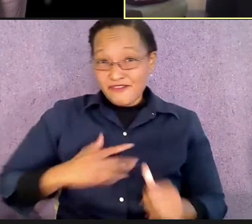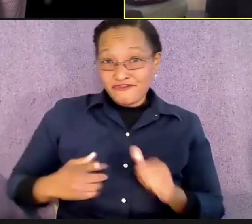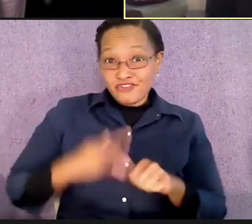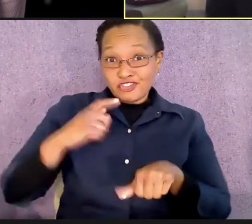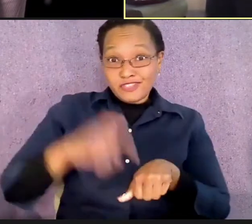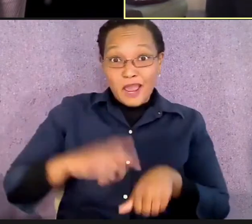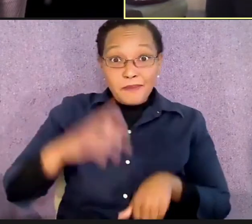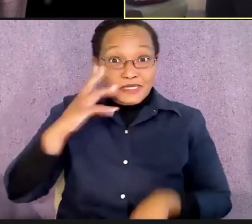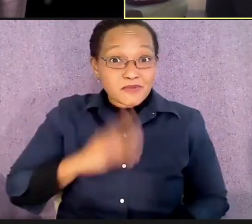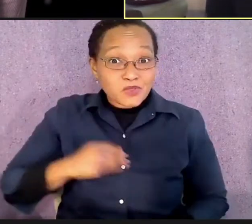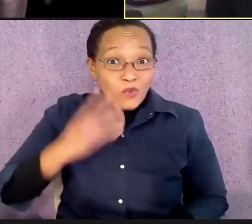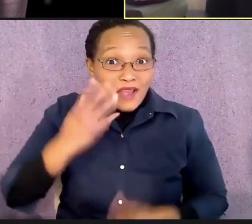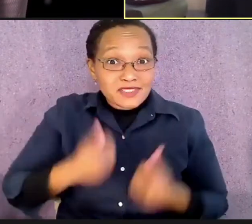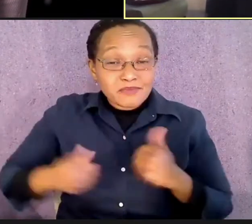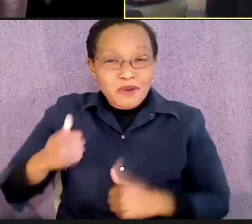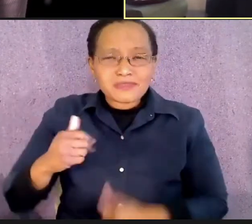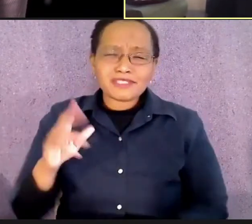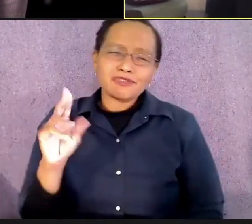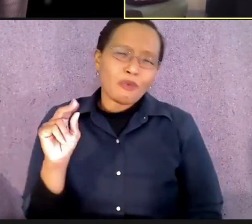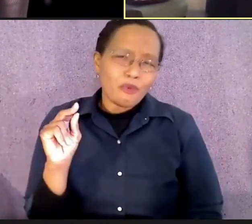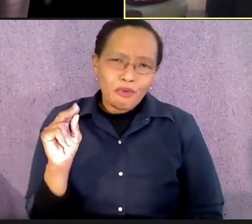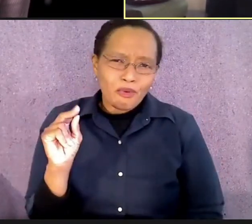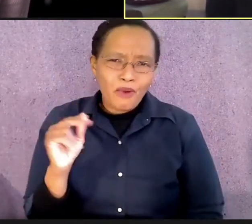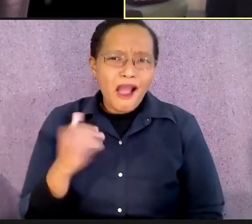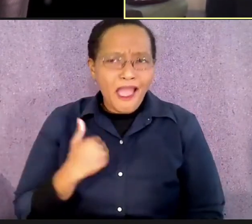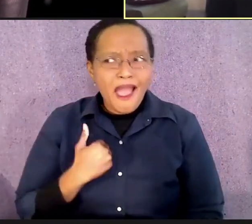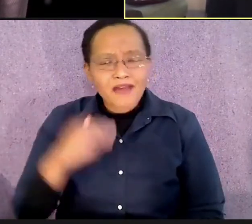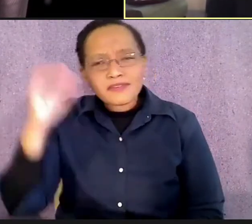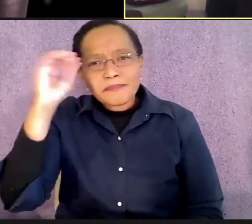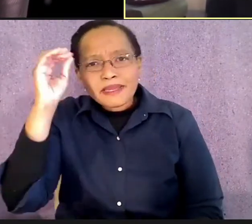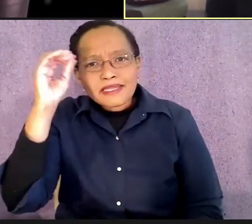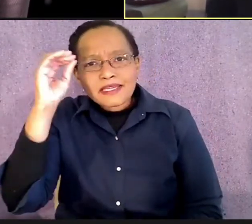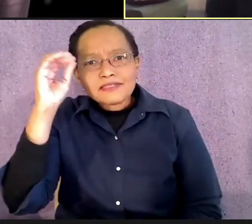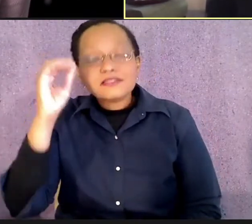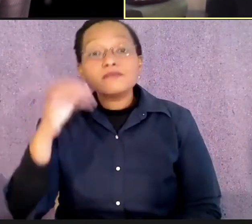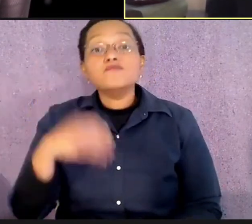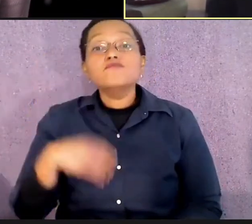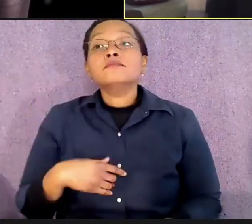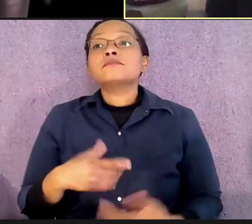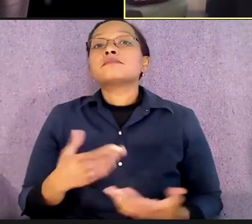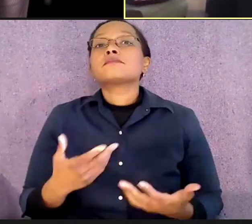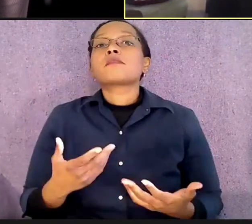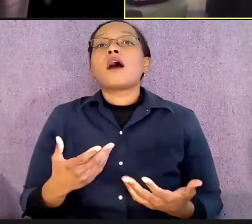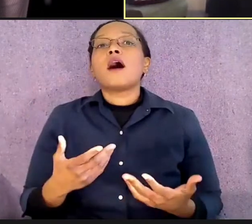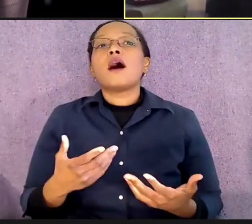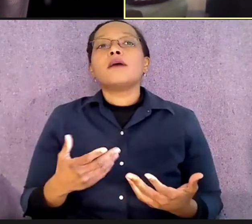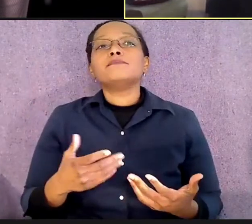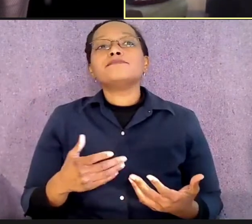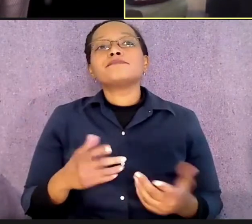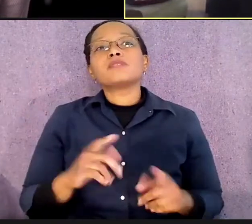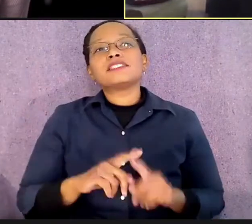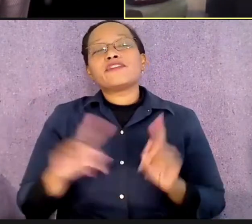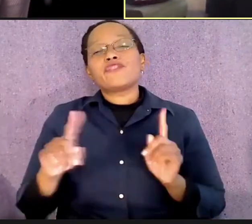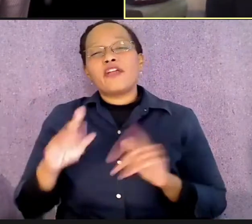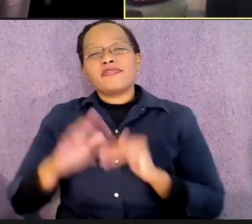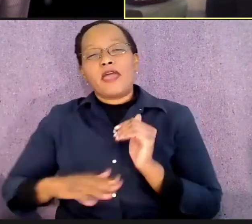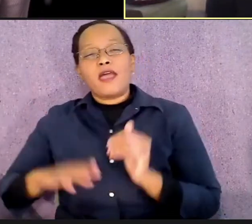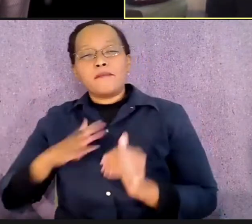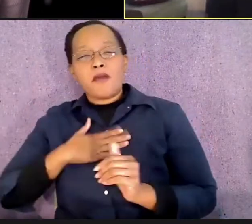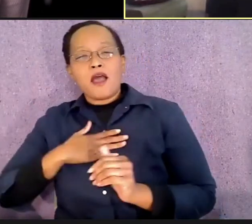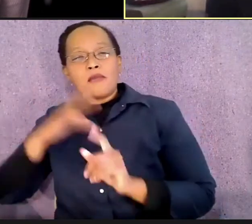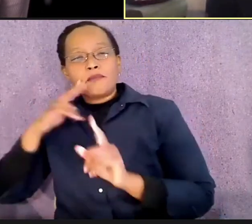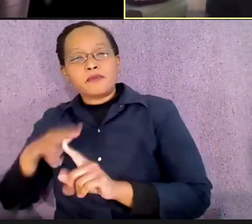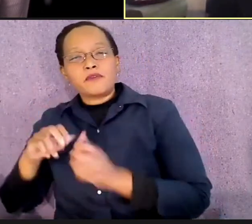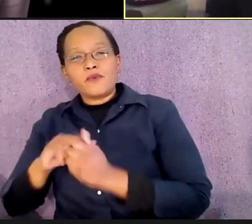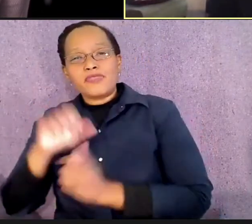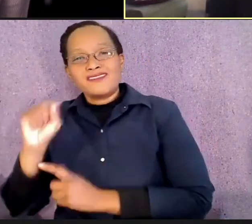in ways that I'm not going to have the same type of opinions in an episode about like the Sikh community, SIKH, the Sikh religion.